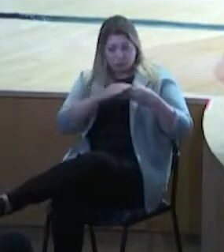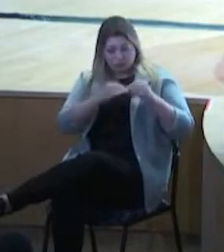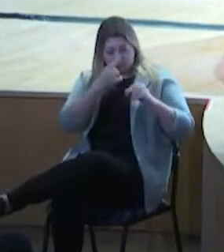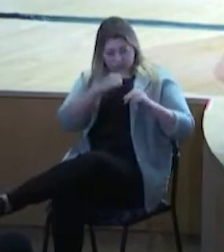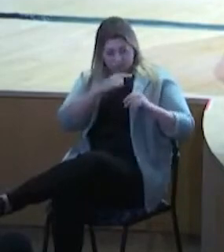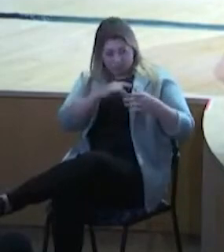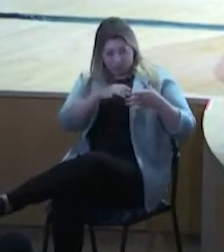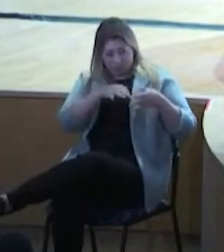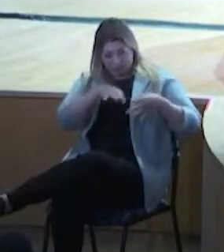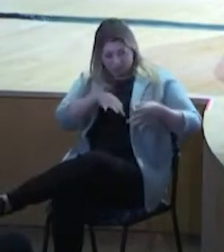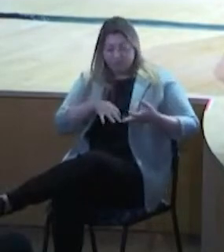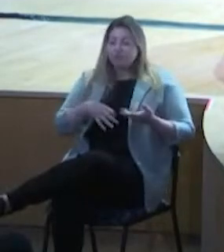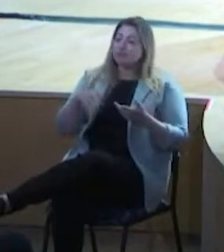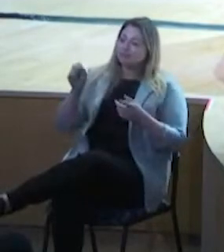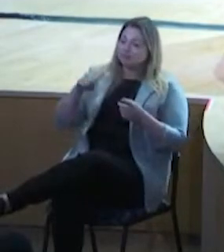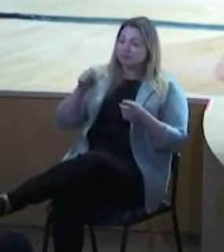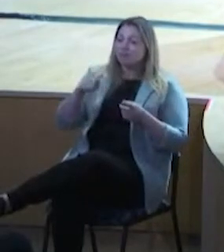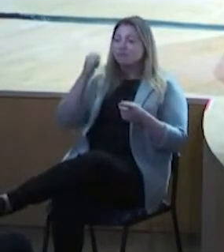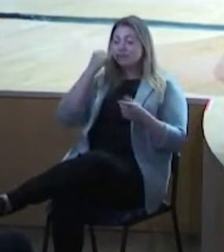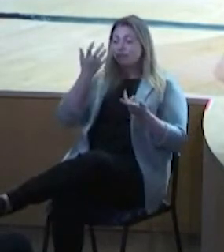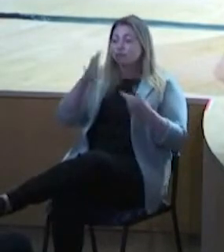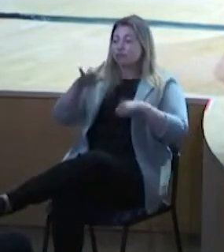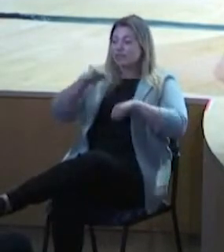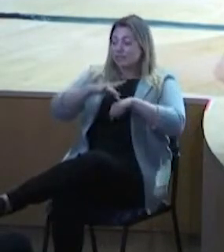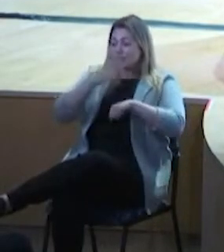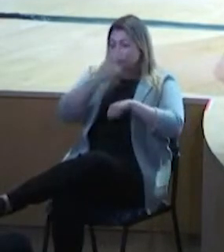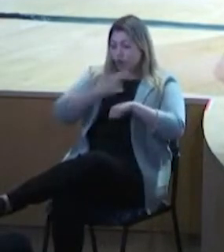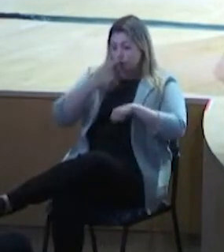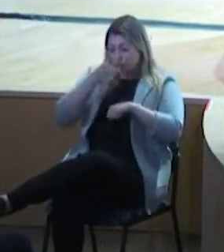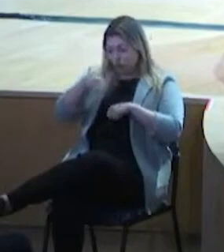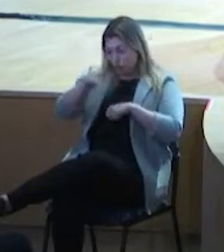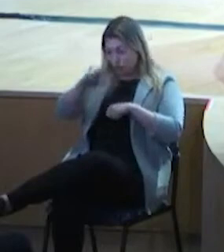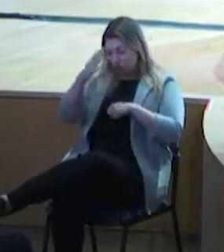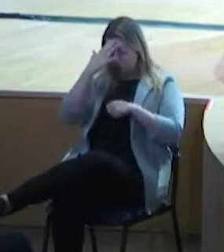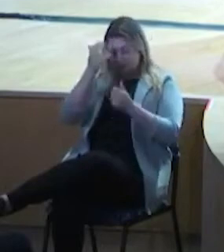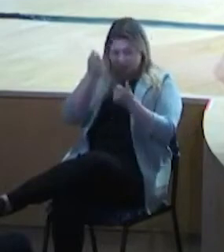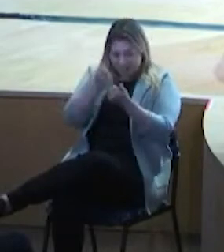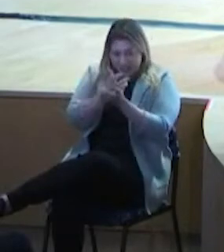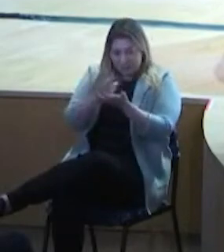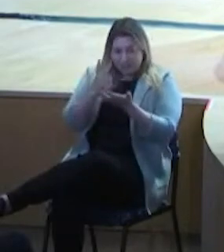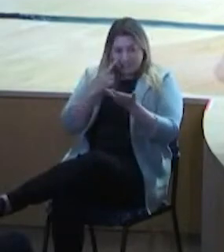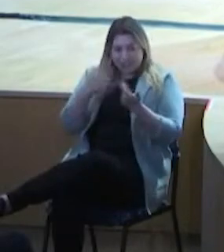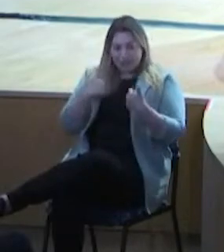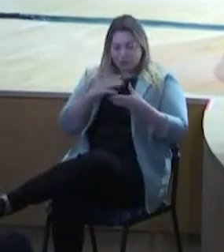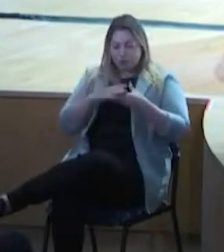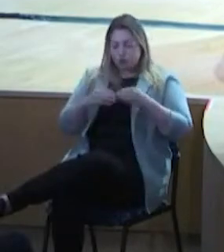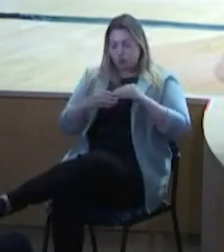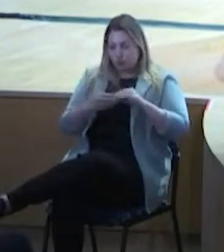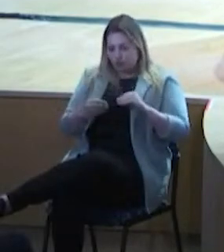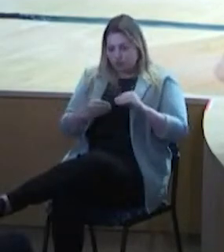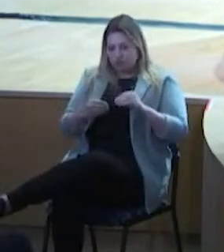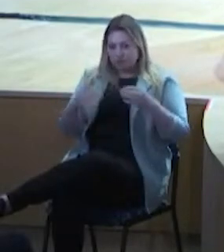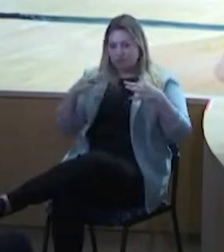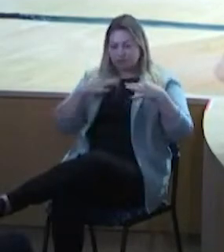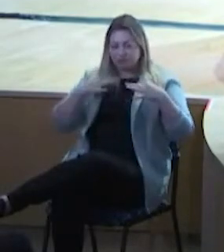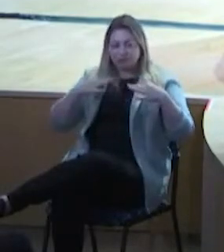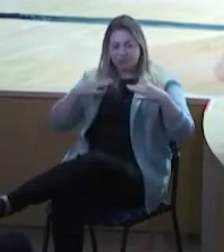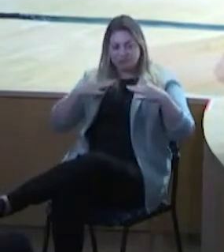to share it? Yes. So if you've ever traveled to Hawaii, you know that every single thing that you see has a story. This